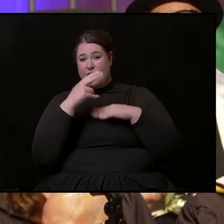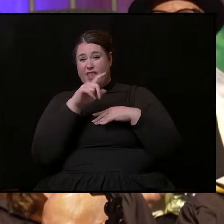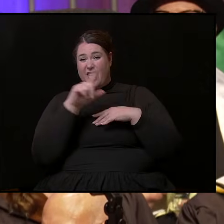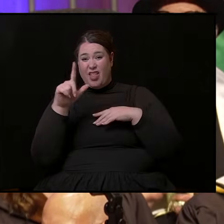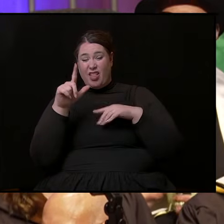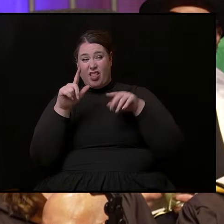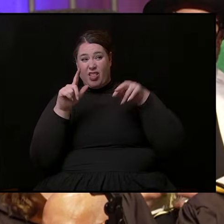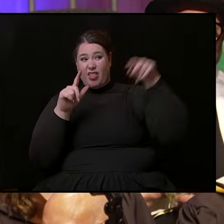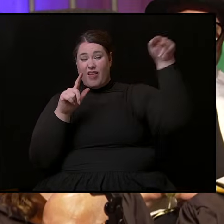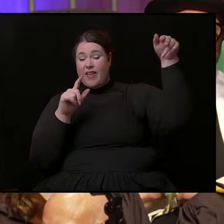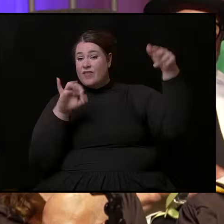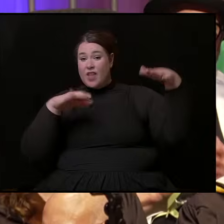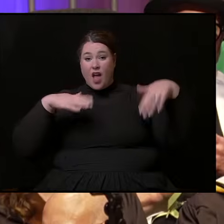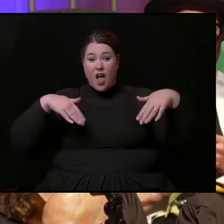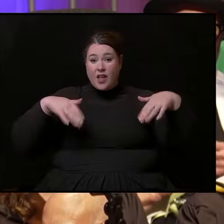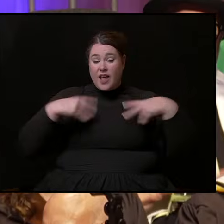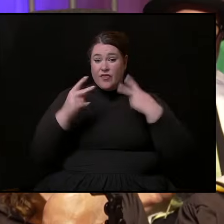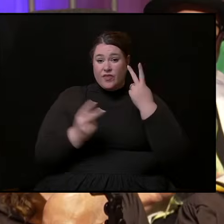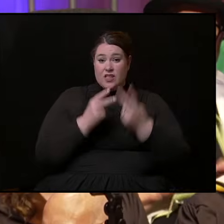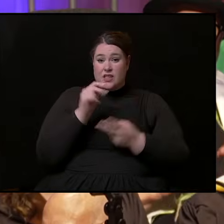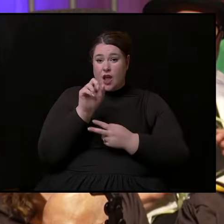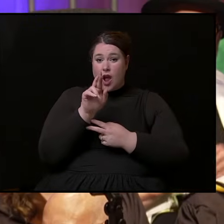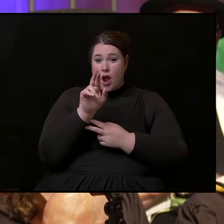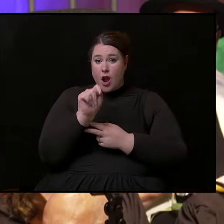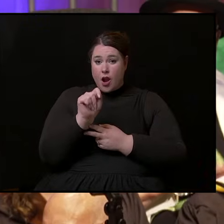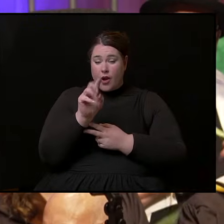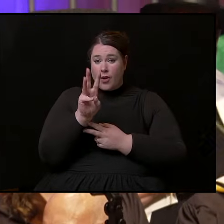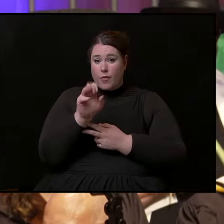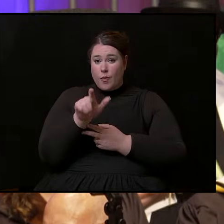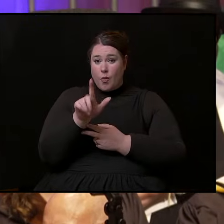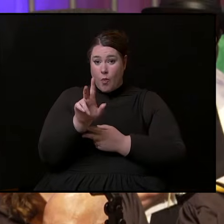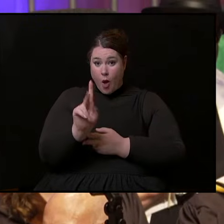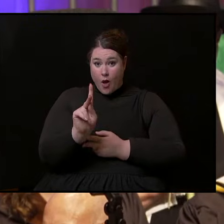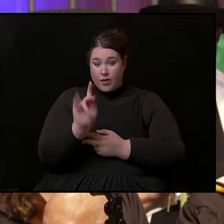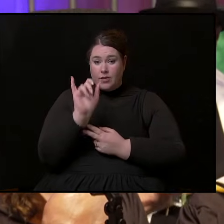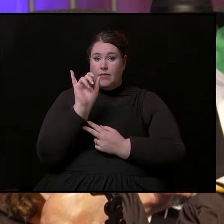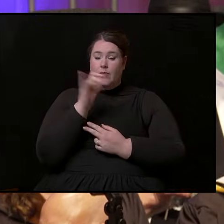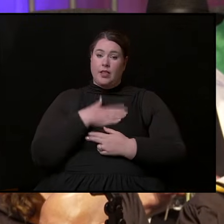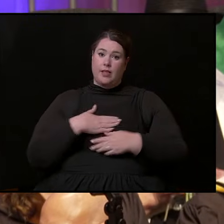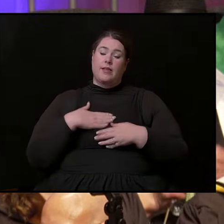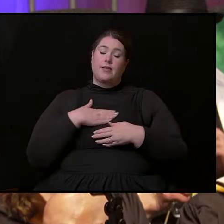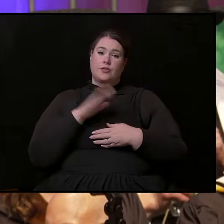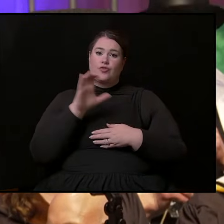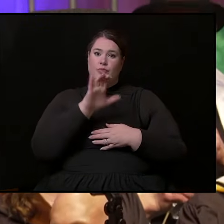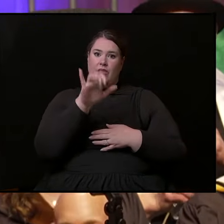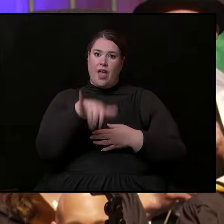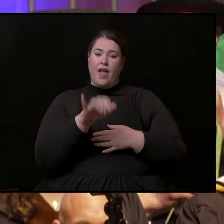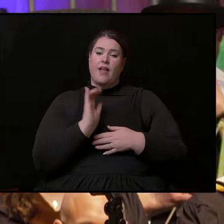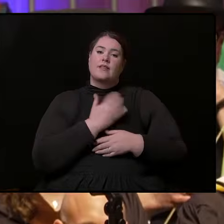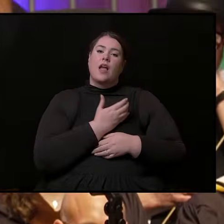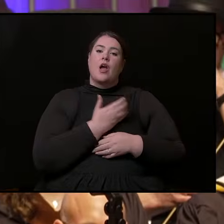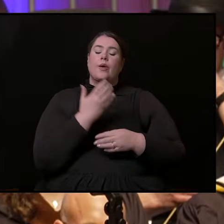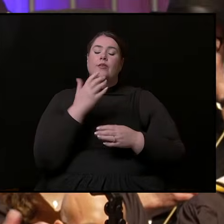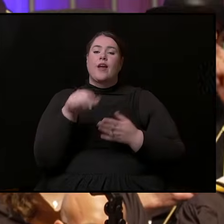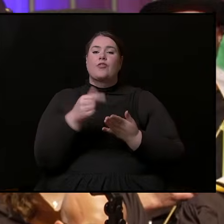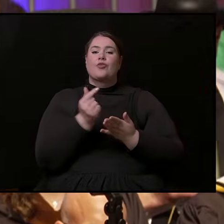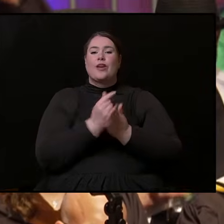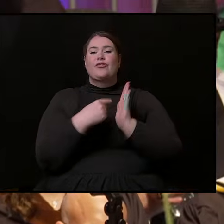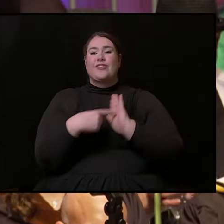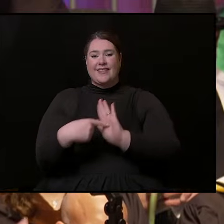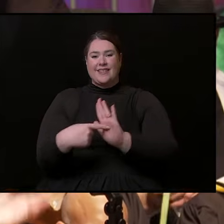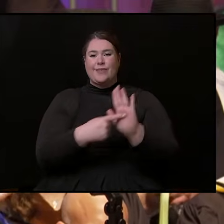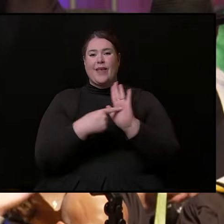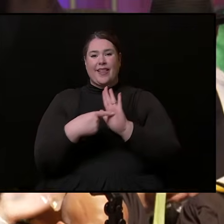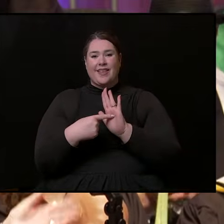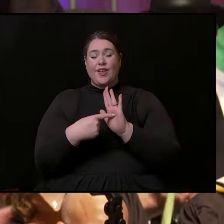Walk to make sure that you do that. That's our commencement exhibit. and please do so. So at this